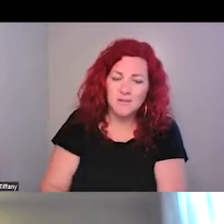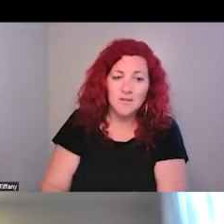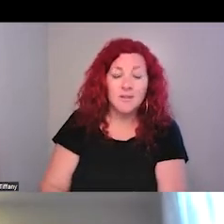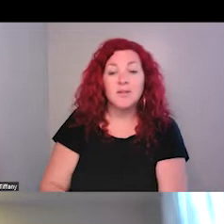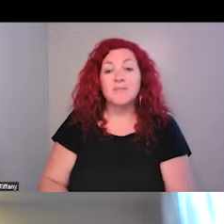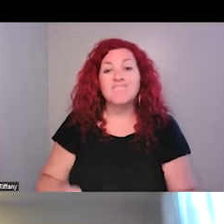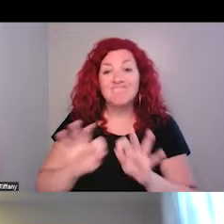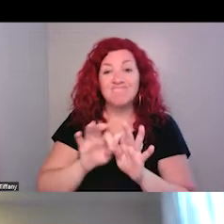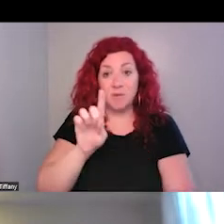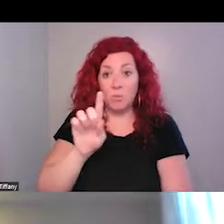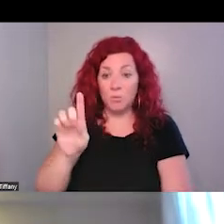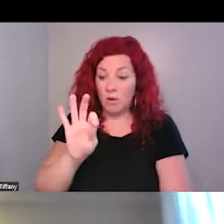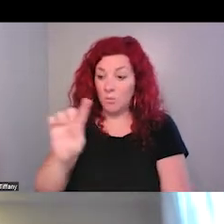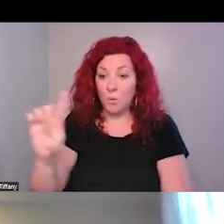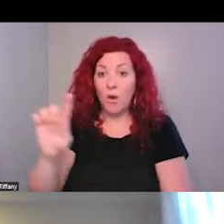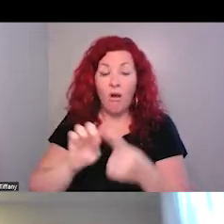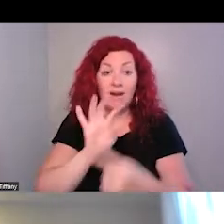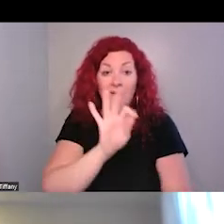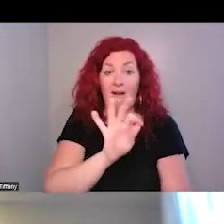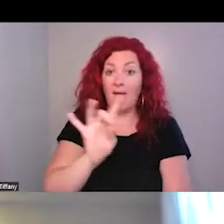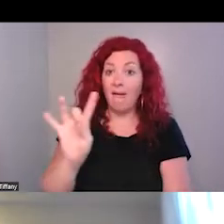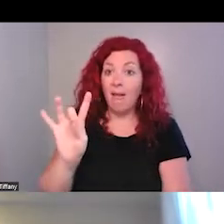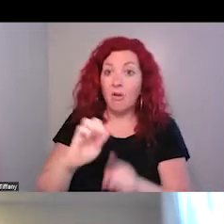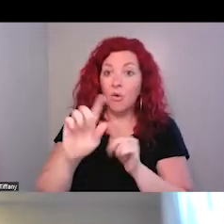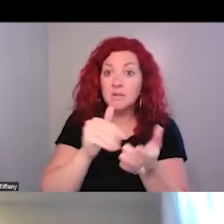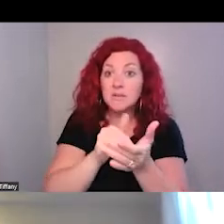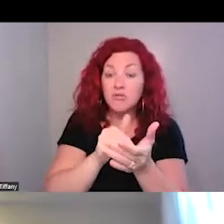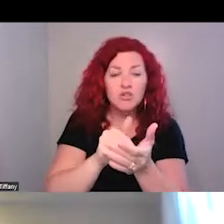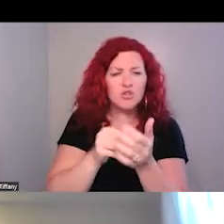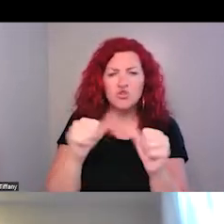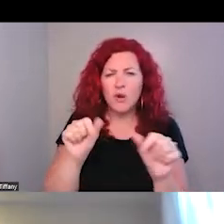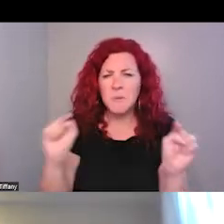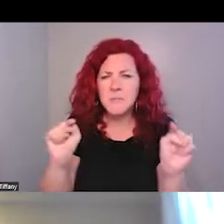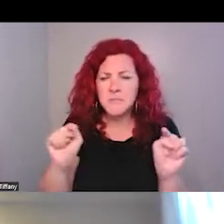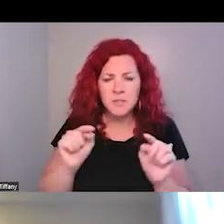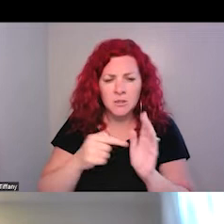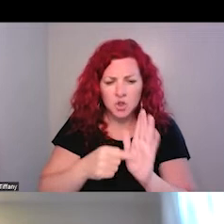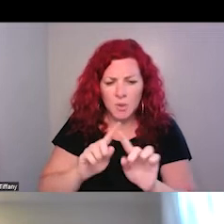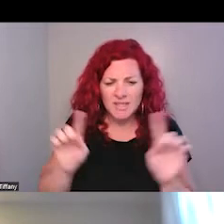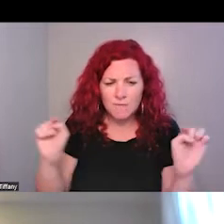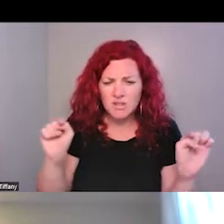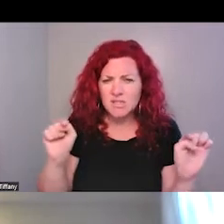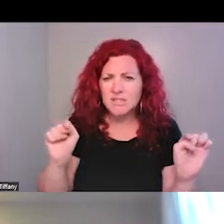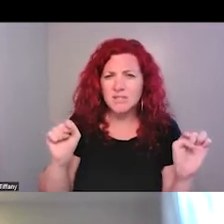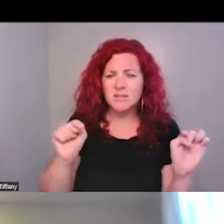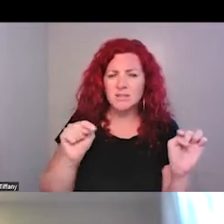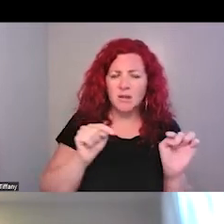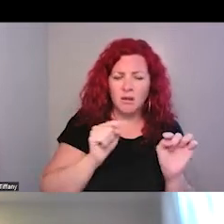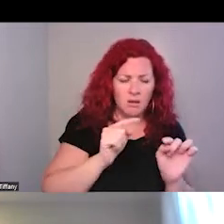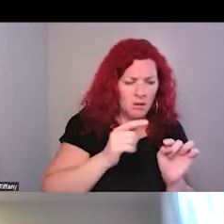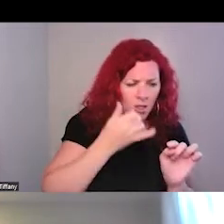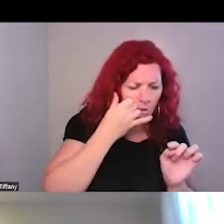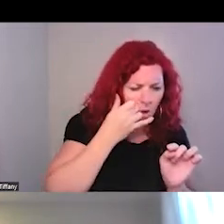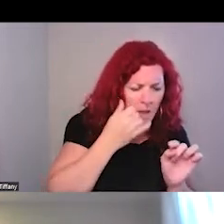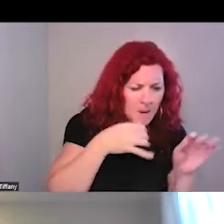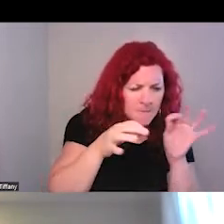certainly 988 call centers as we go forward to try to differentiate what the essence of that call is, to try to identify the